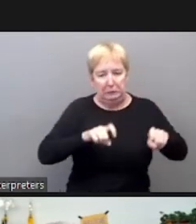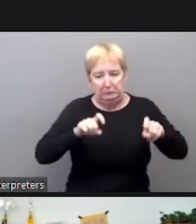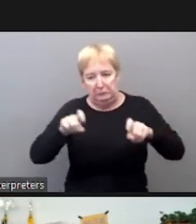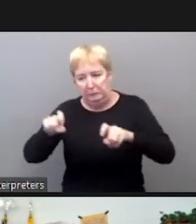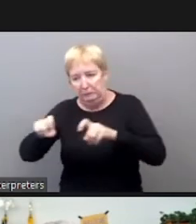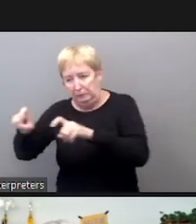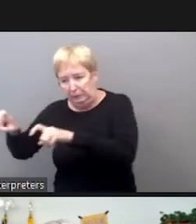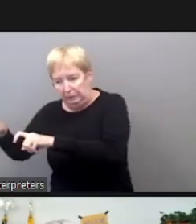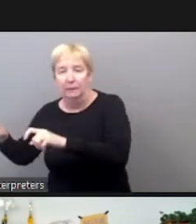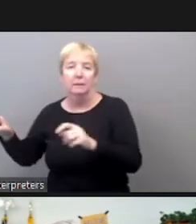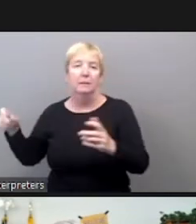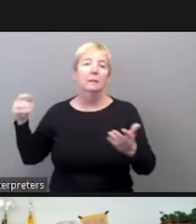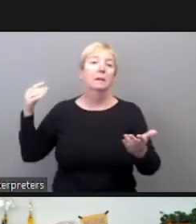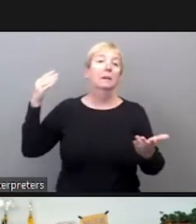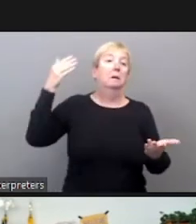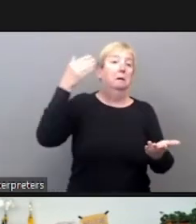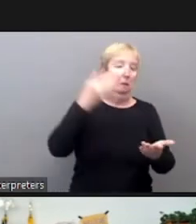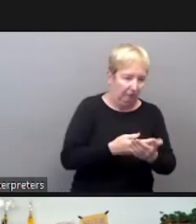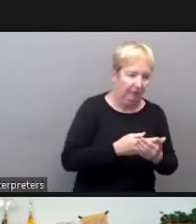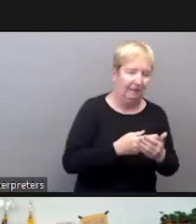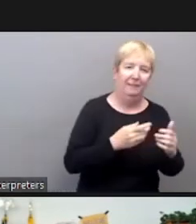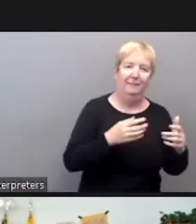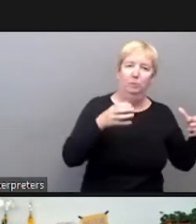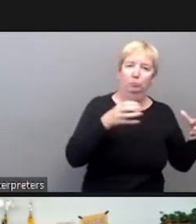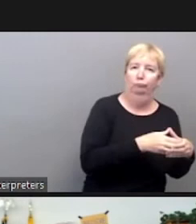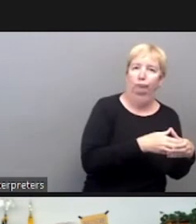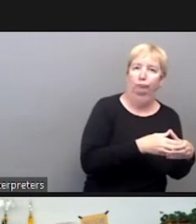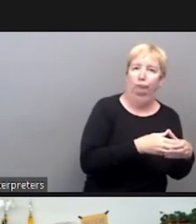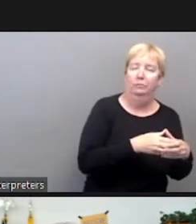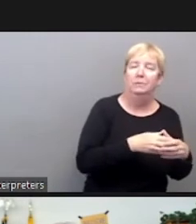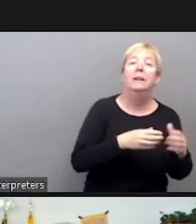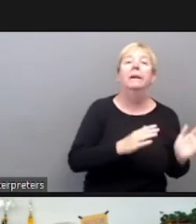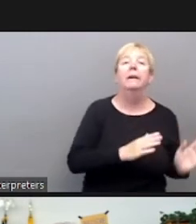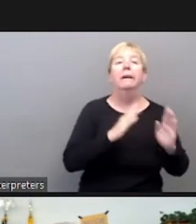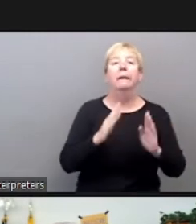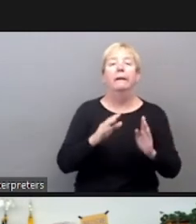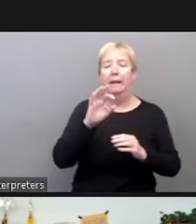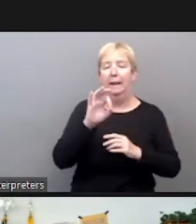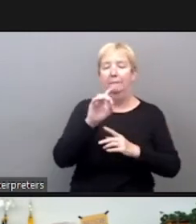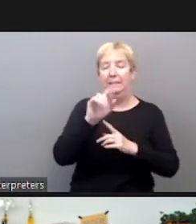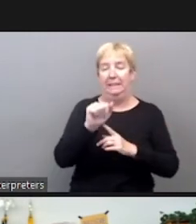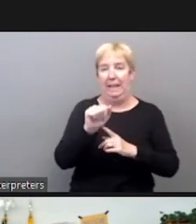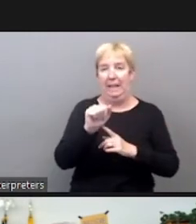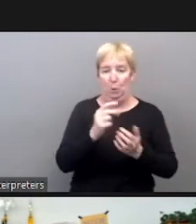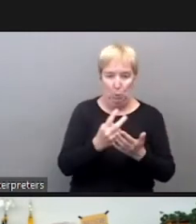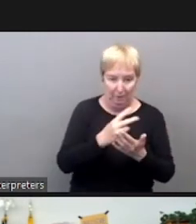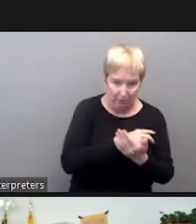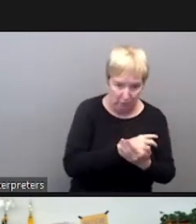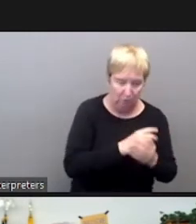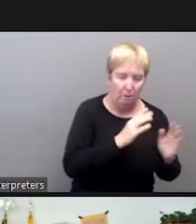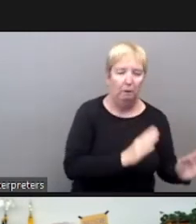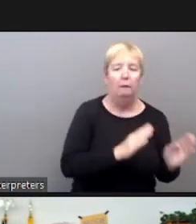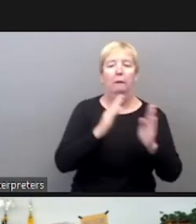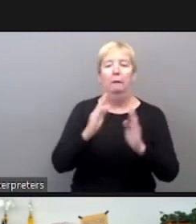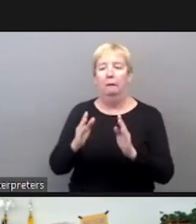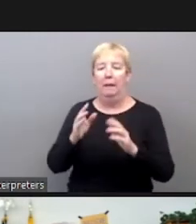point. And then the fact that then you have to get it reviewed by the FDA, and then the Advisory Committee on